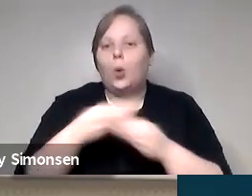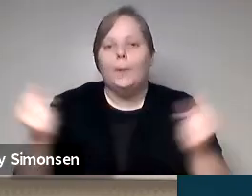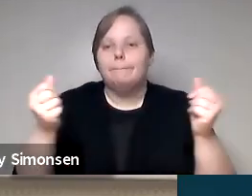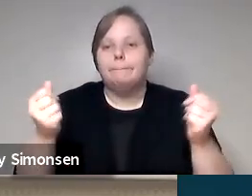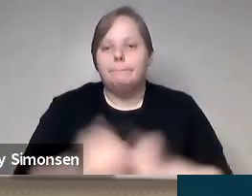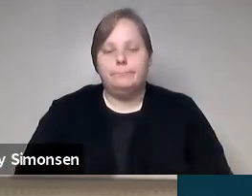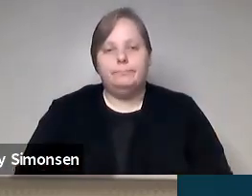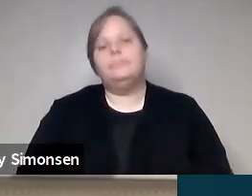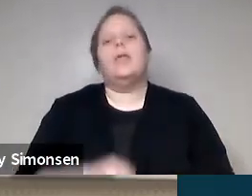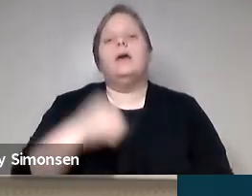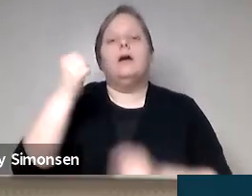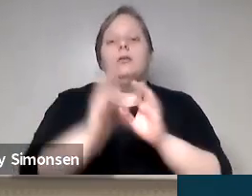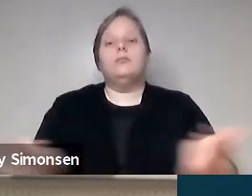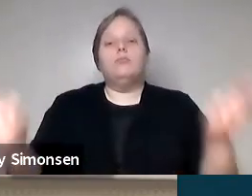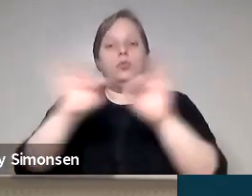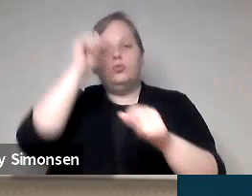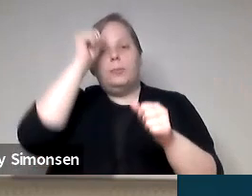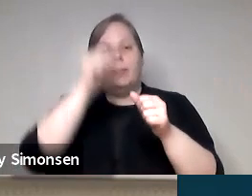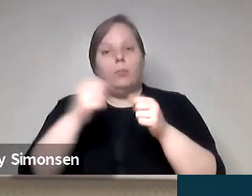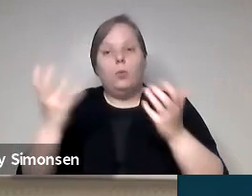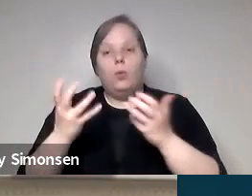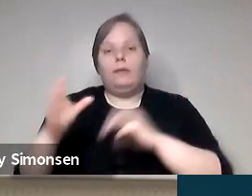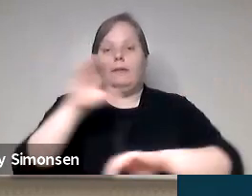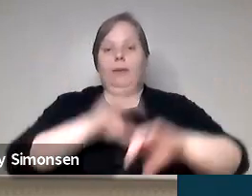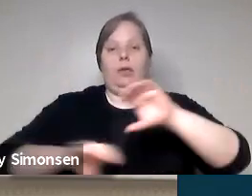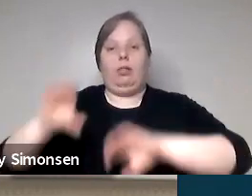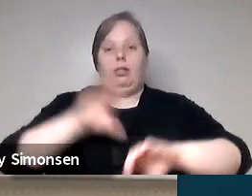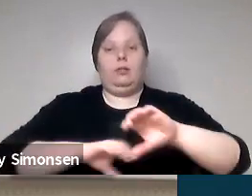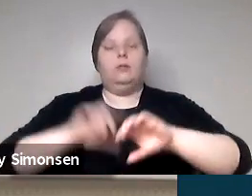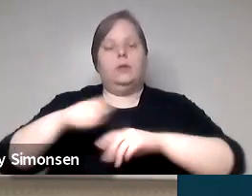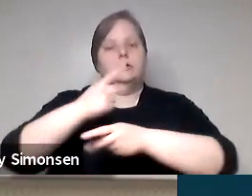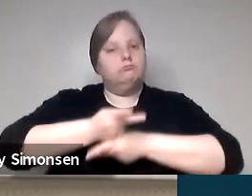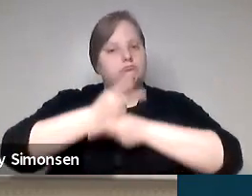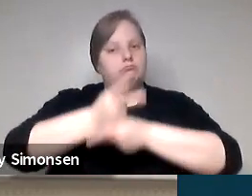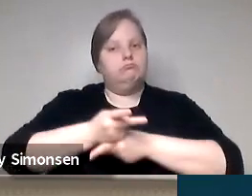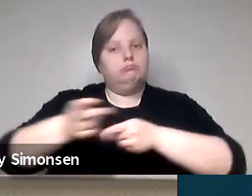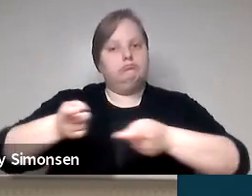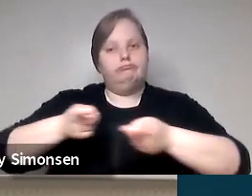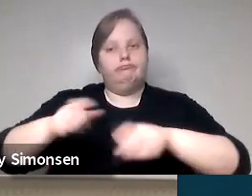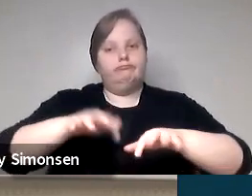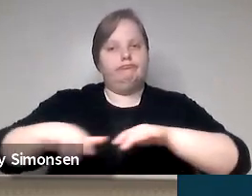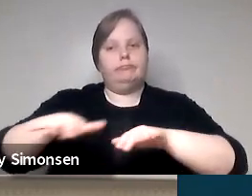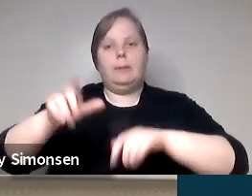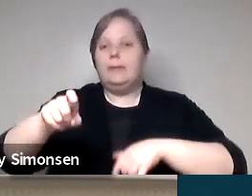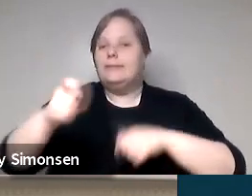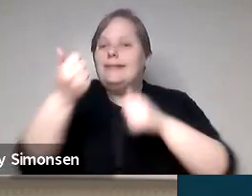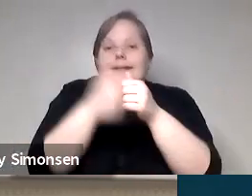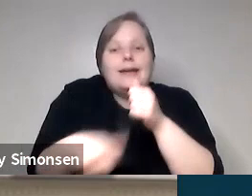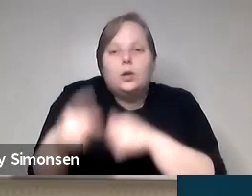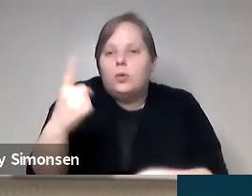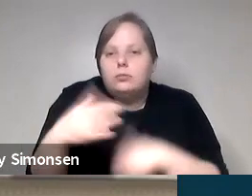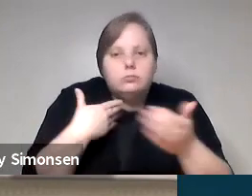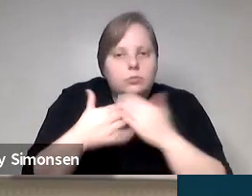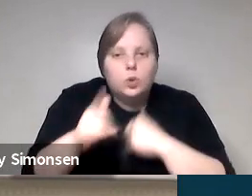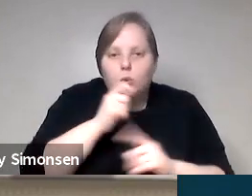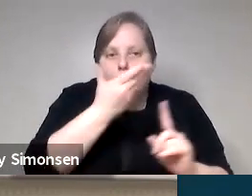important thing to remember here is chemicals. We need to make sure we handle them carefully. Anybody, it doesn't matter who you are, but just